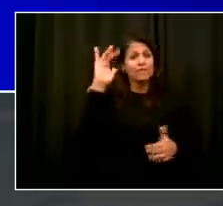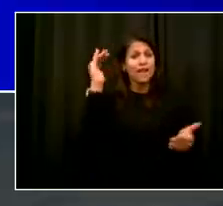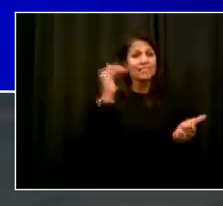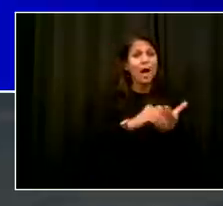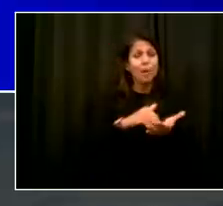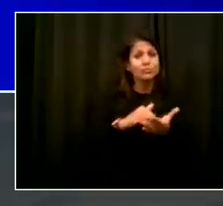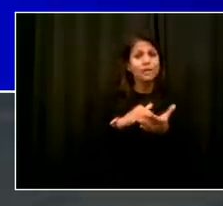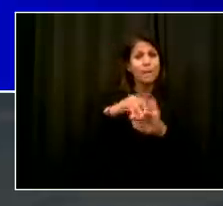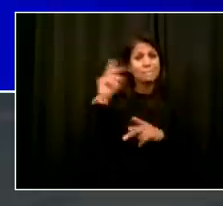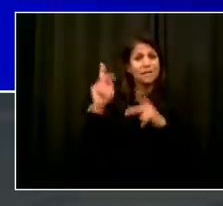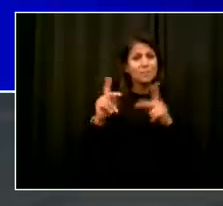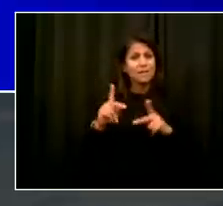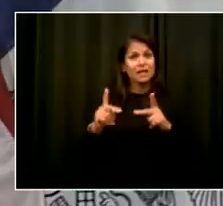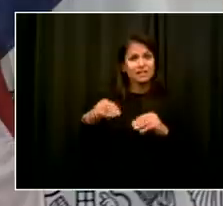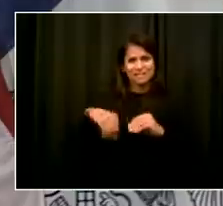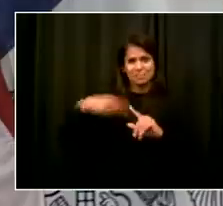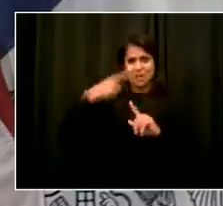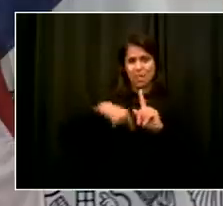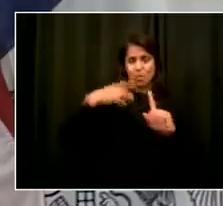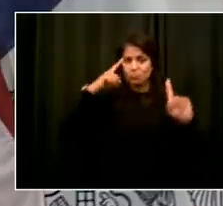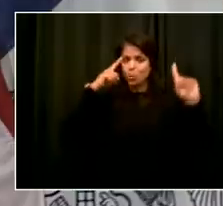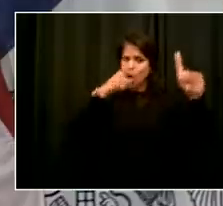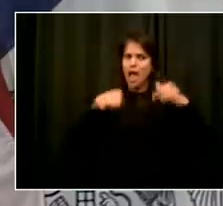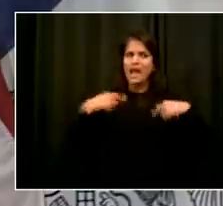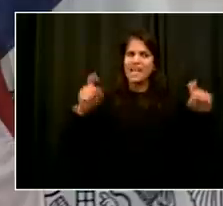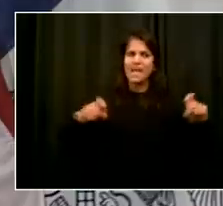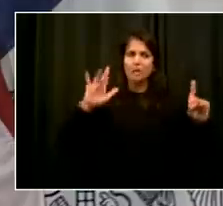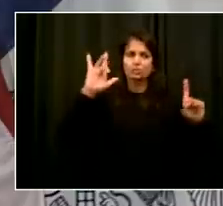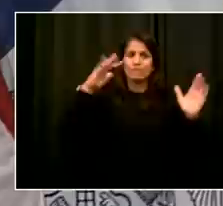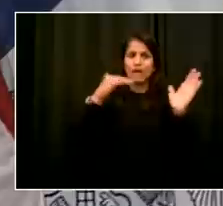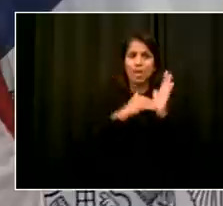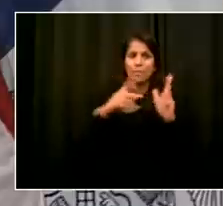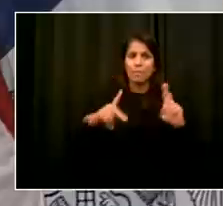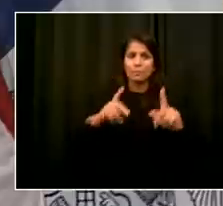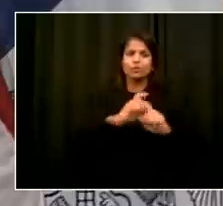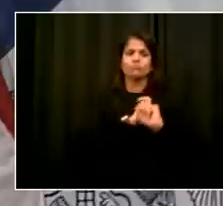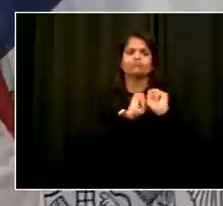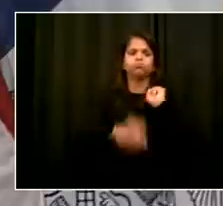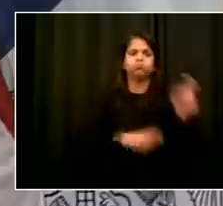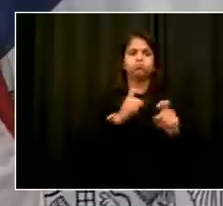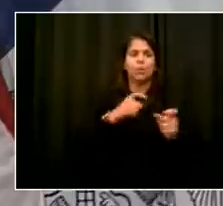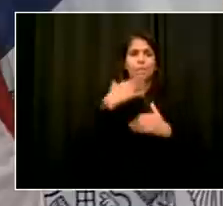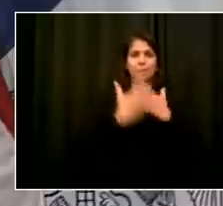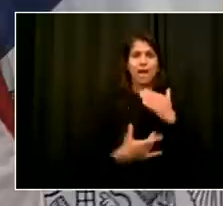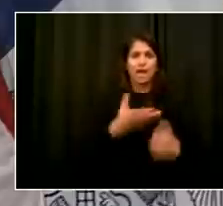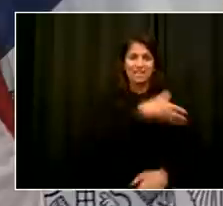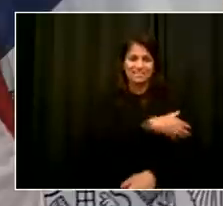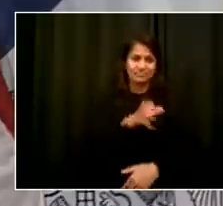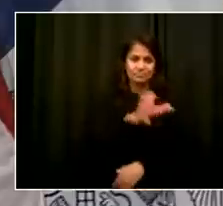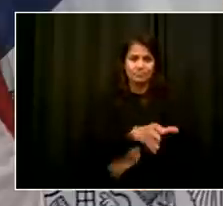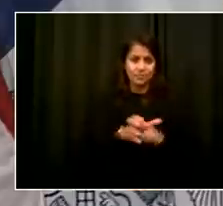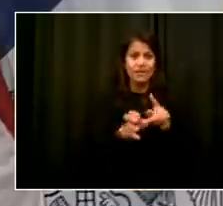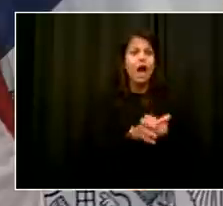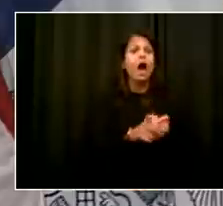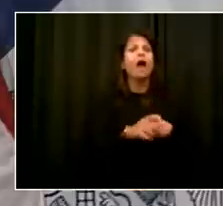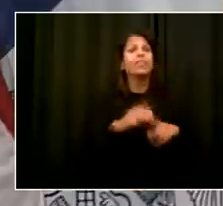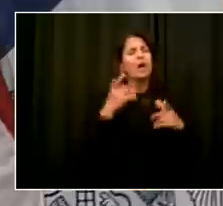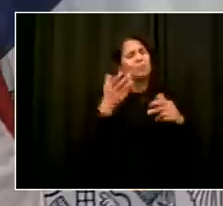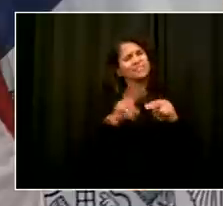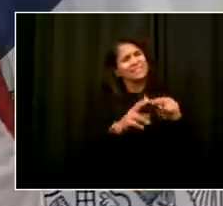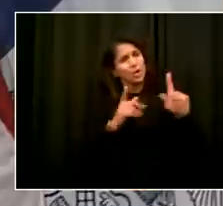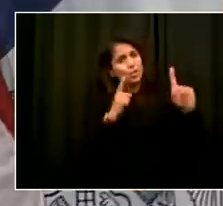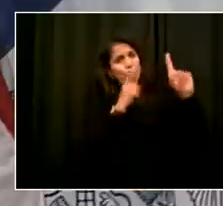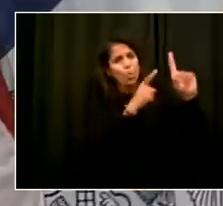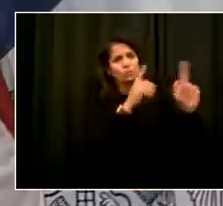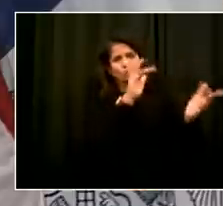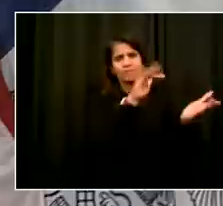giving you updates to remind you how we're doing and how much we need. But everyone, you're going to feel so good after you